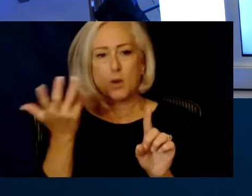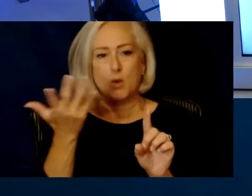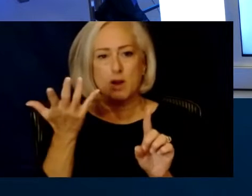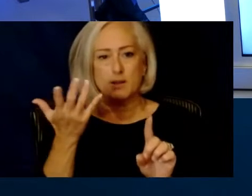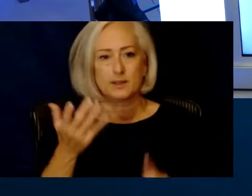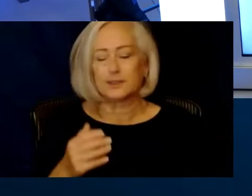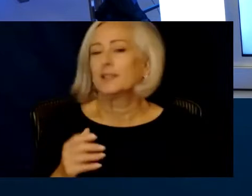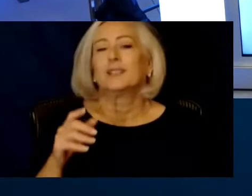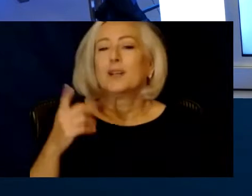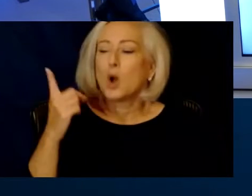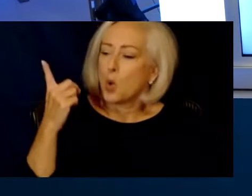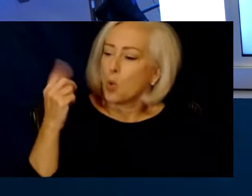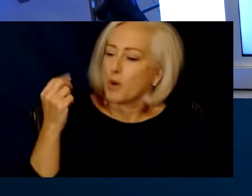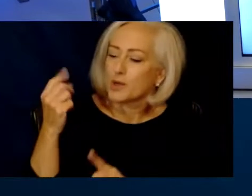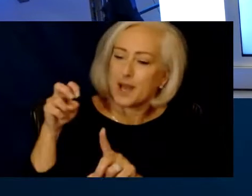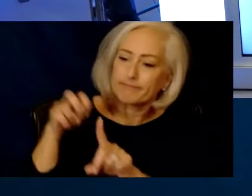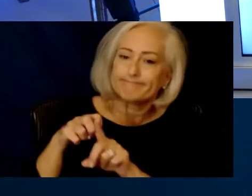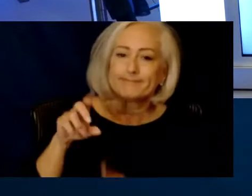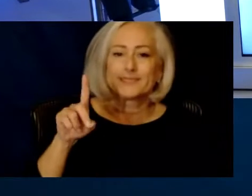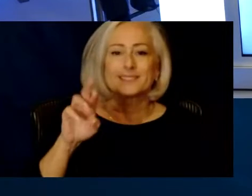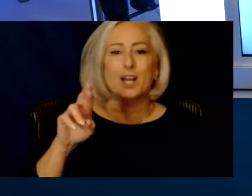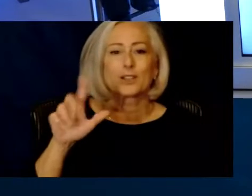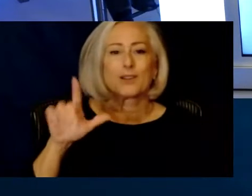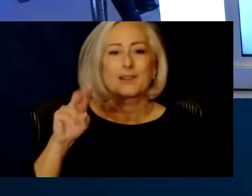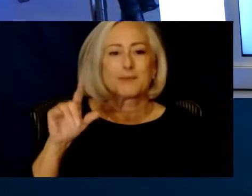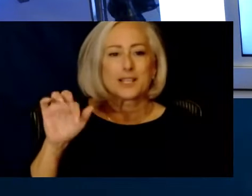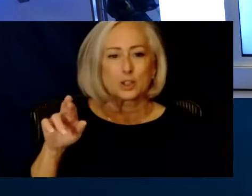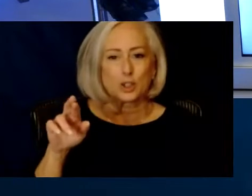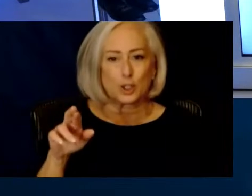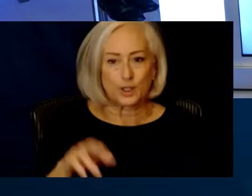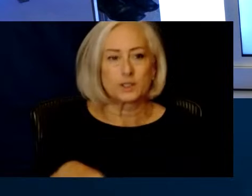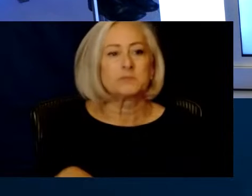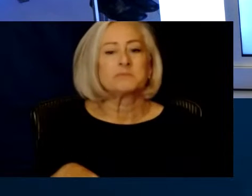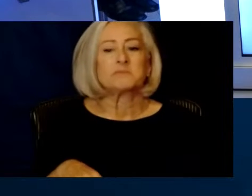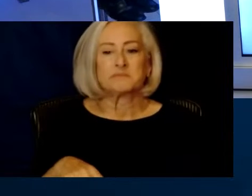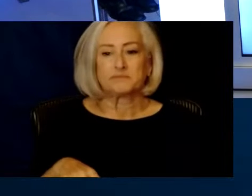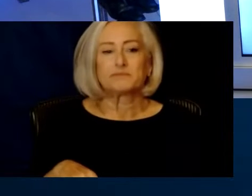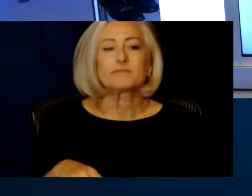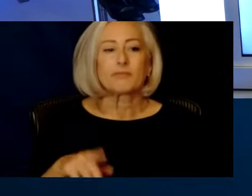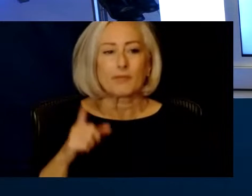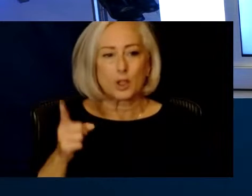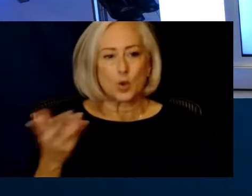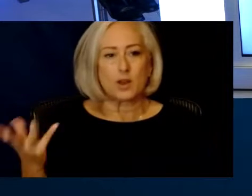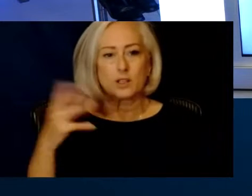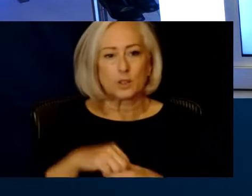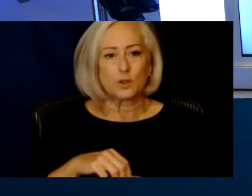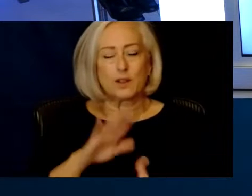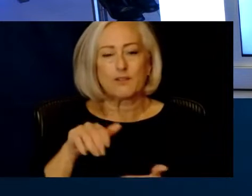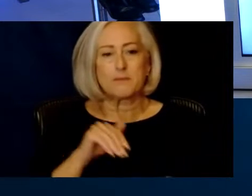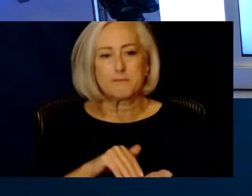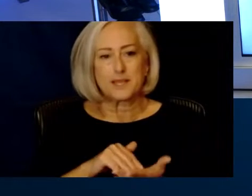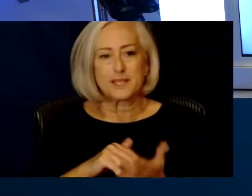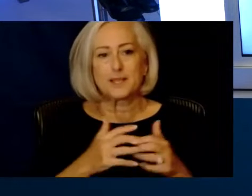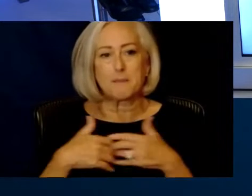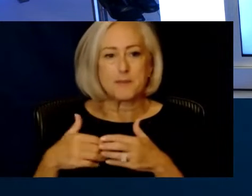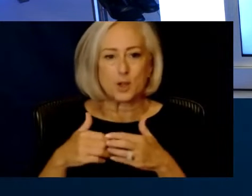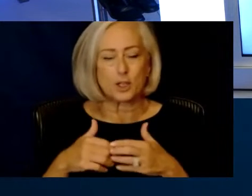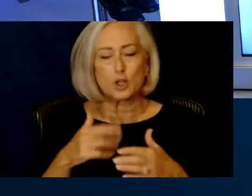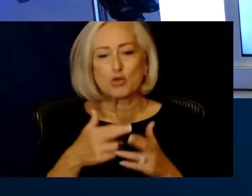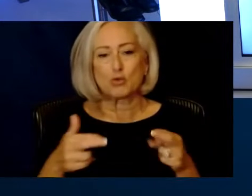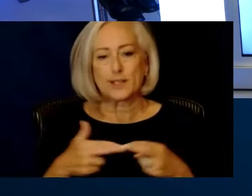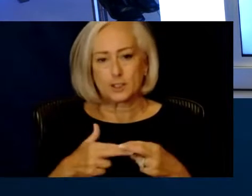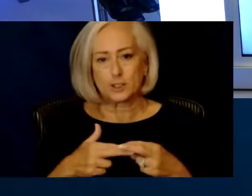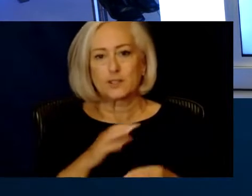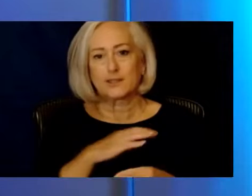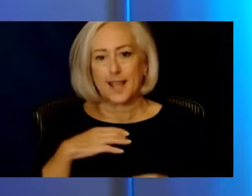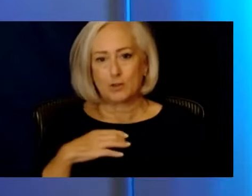Dr. Lamaster and Dr. Abner about this. Dr. Abner, I know you're part of Mid-America Regional Council, and you can talk to us a little bit about the MARC conversations. Yeah, I would say, as we were